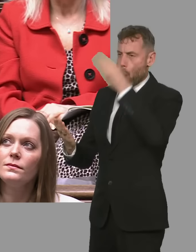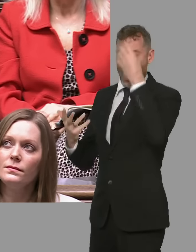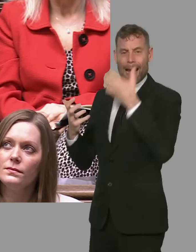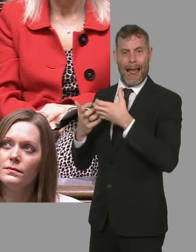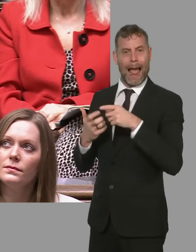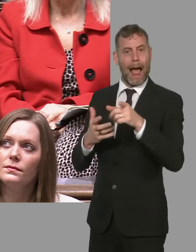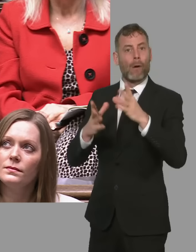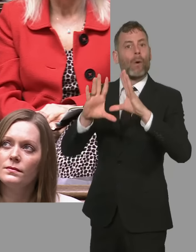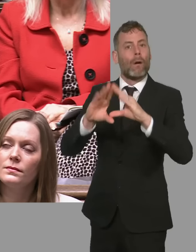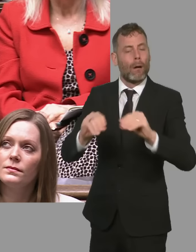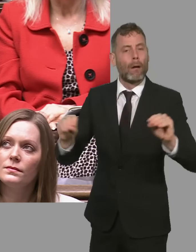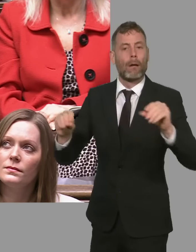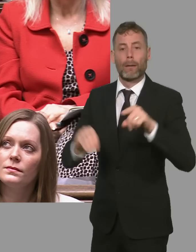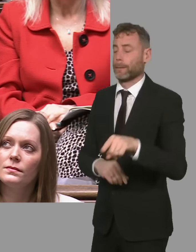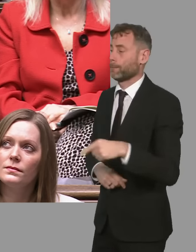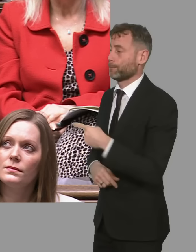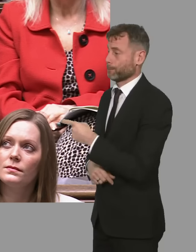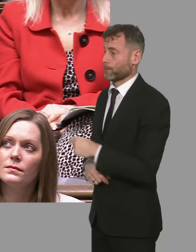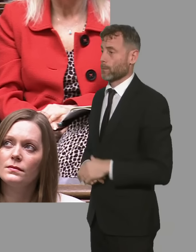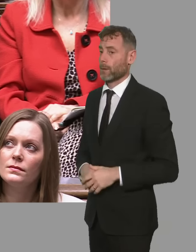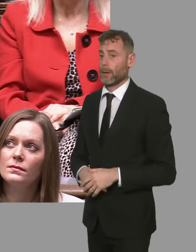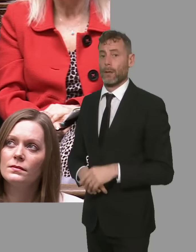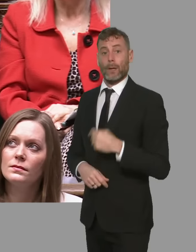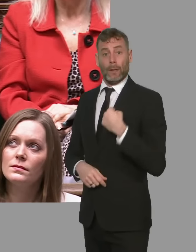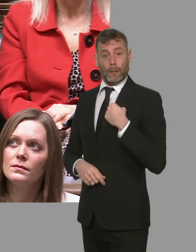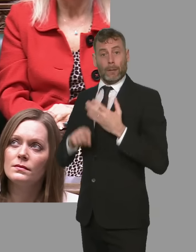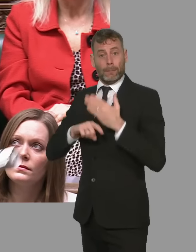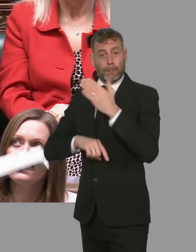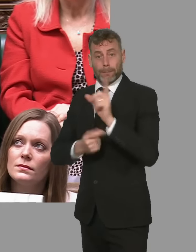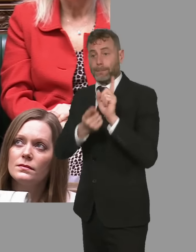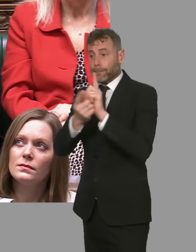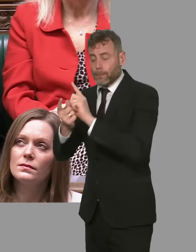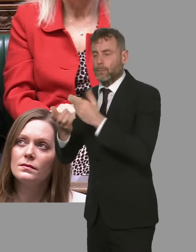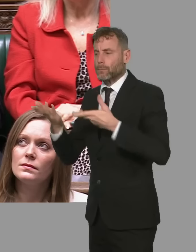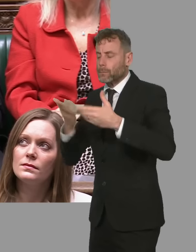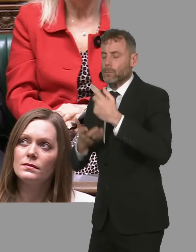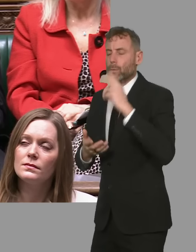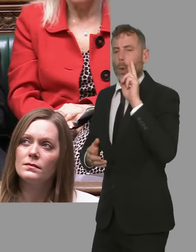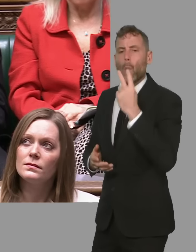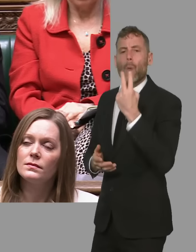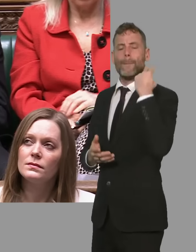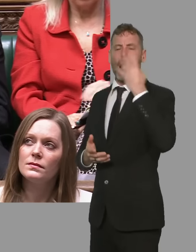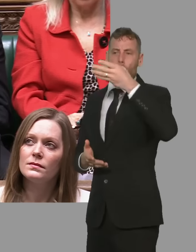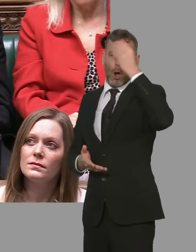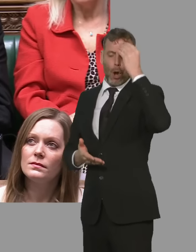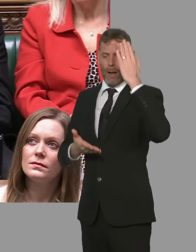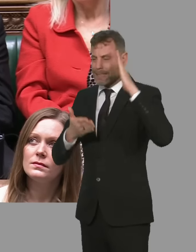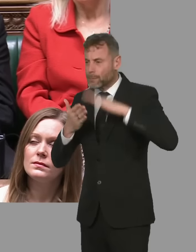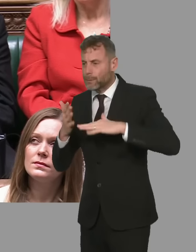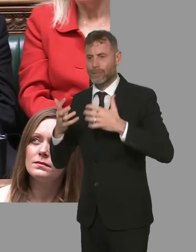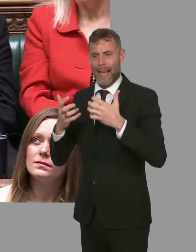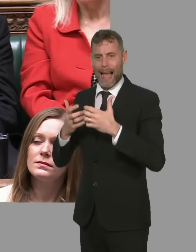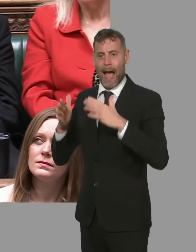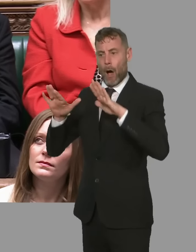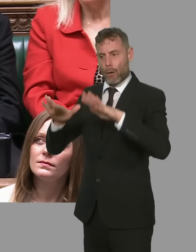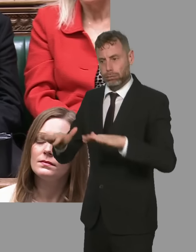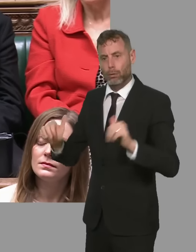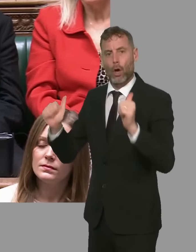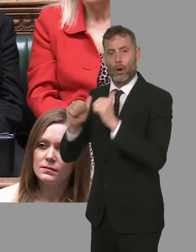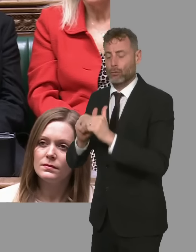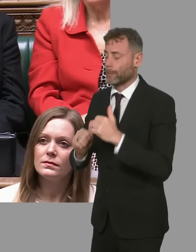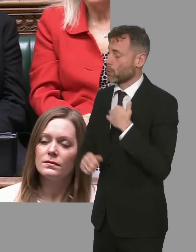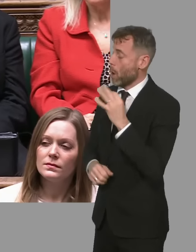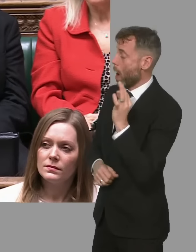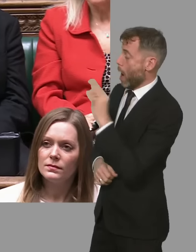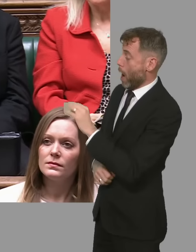Friday Agreement. So with that in mind, can the Secretary of State tell me what he is doing to share the UK's expertise and to ensure that others affected by